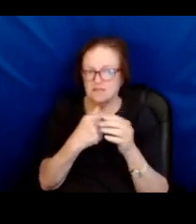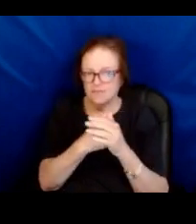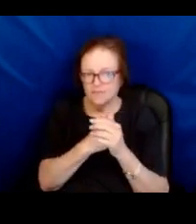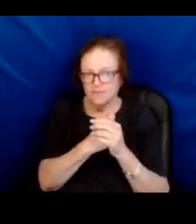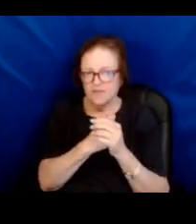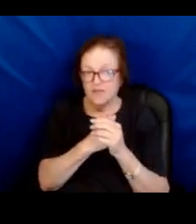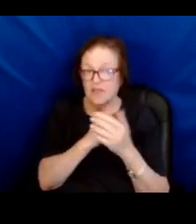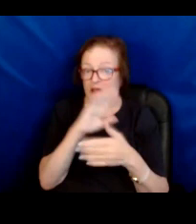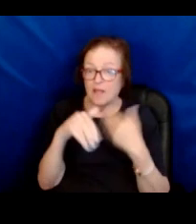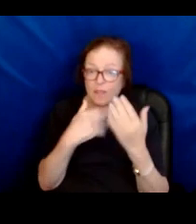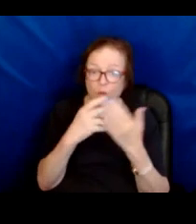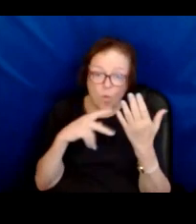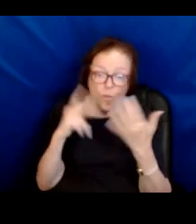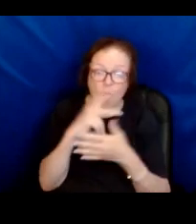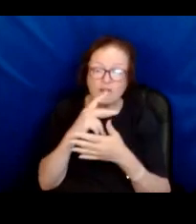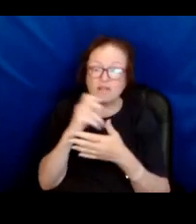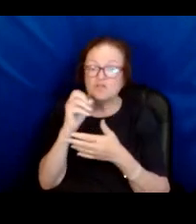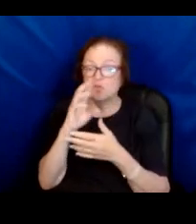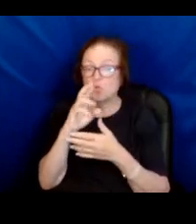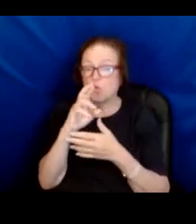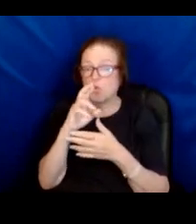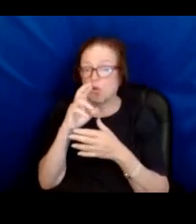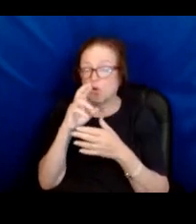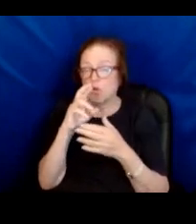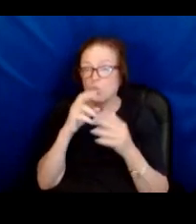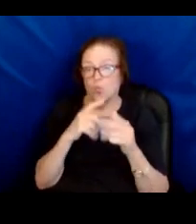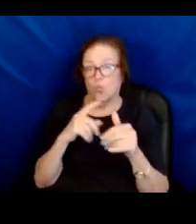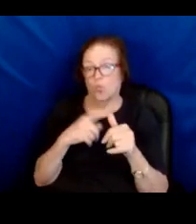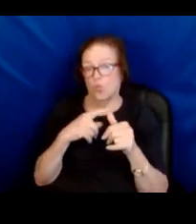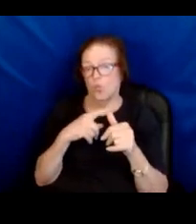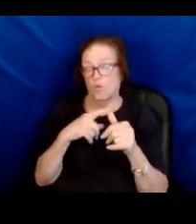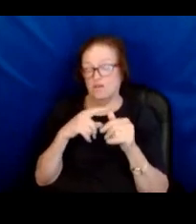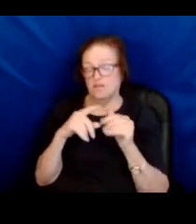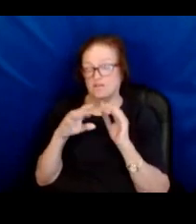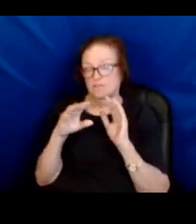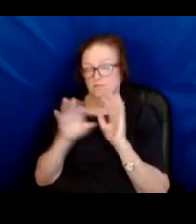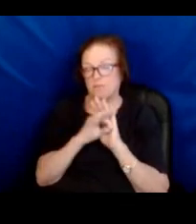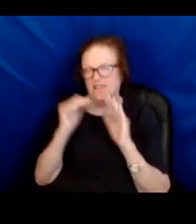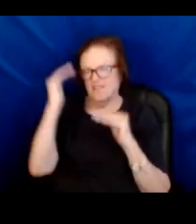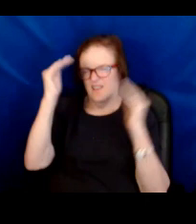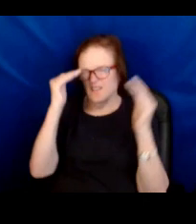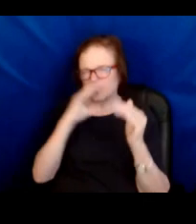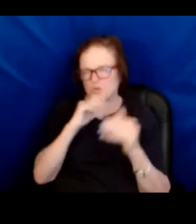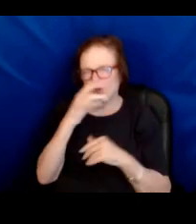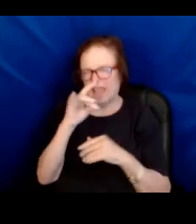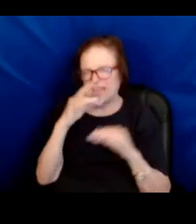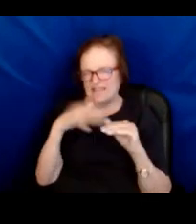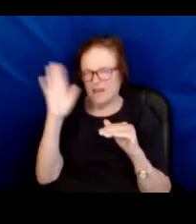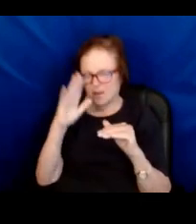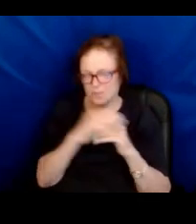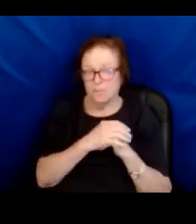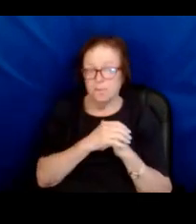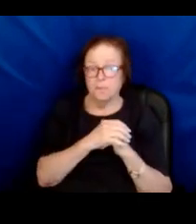whole population? Or we initially chose to focus on adults age 18 and up, recognizing that the structure of the